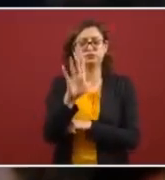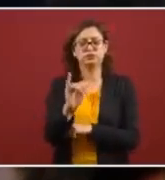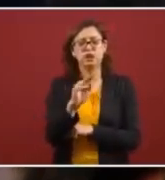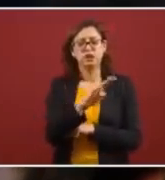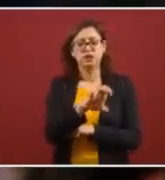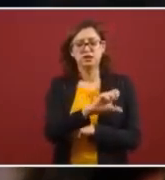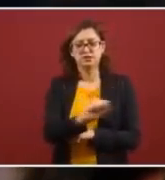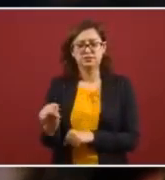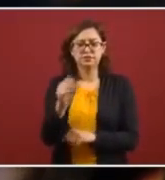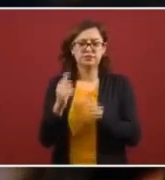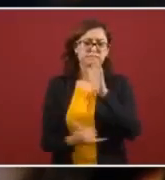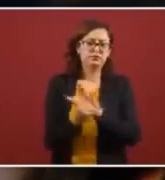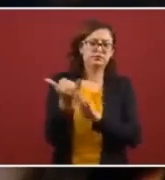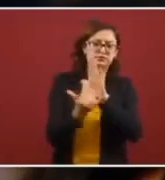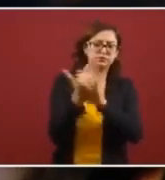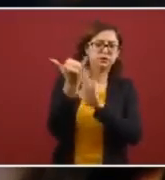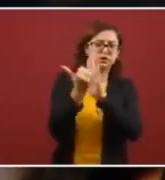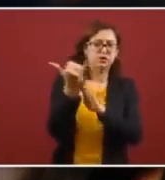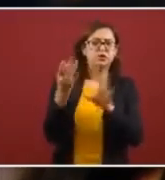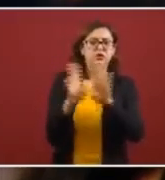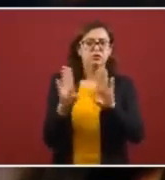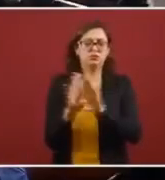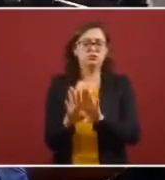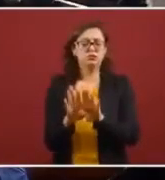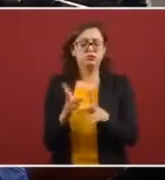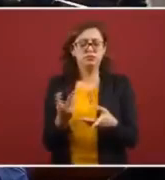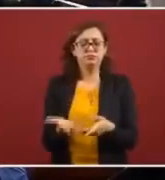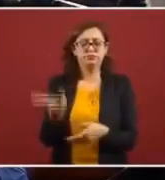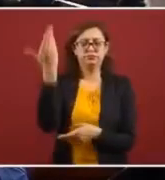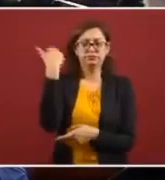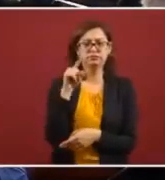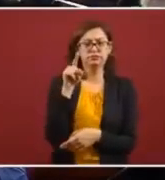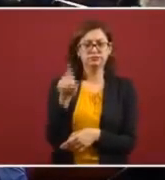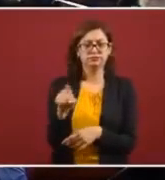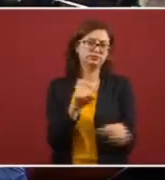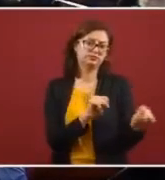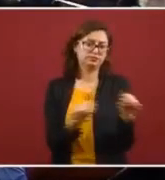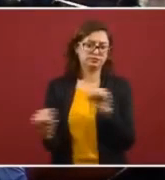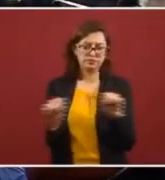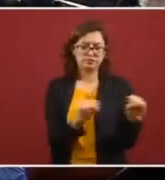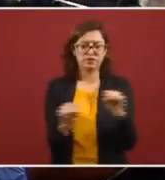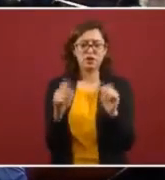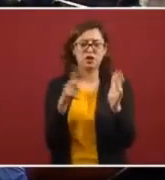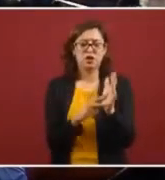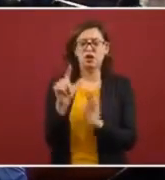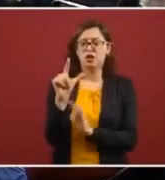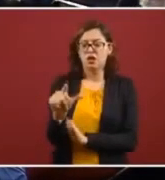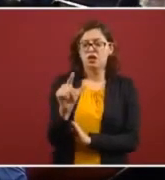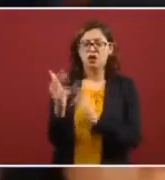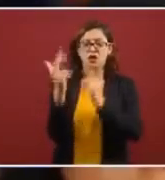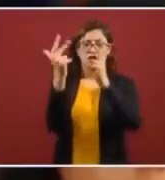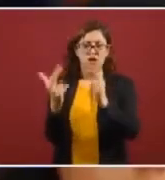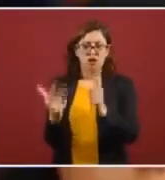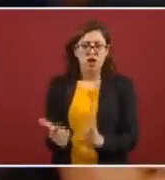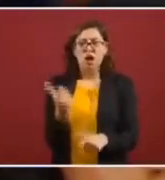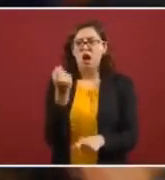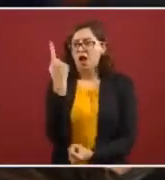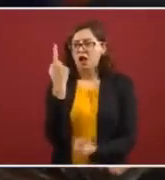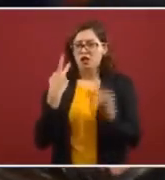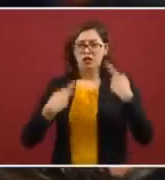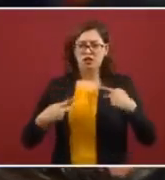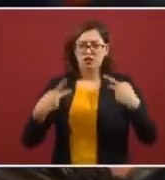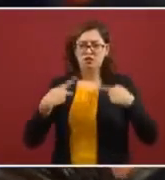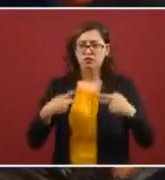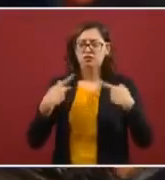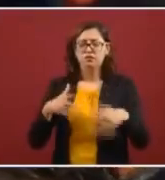the reconstruction of Hospital 25, that some patients that were affected by the earthquake